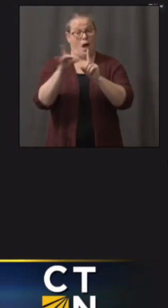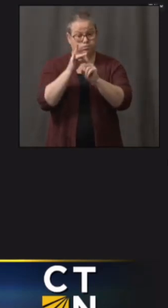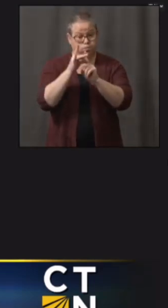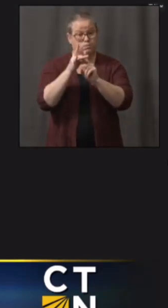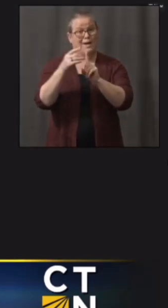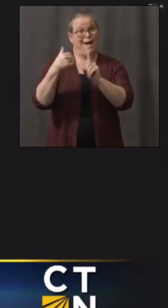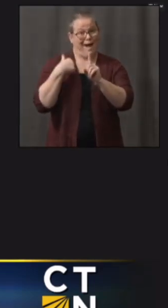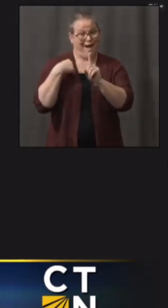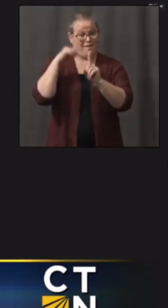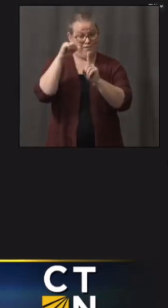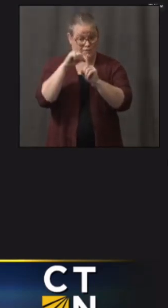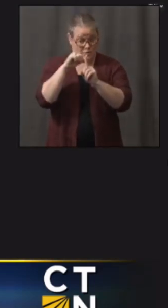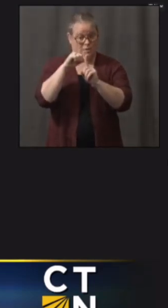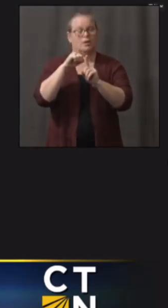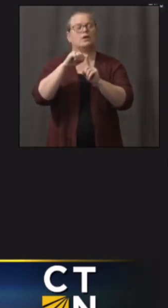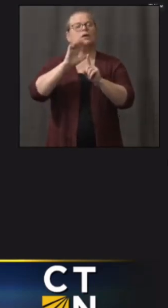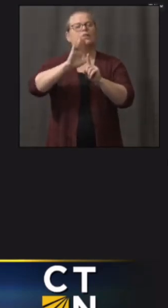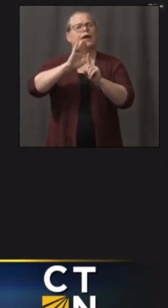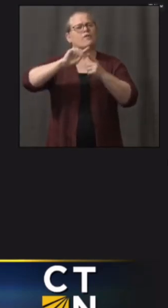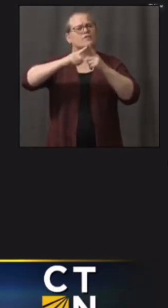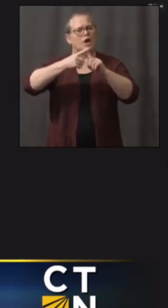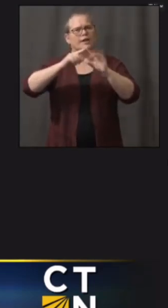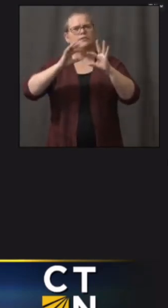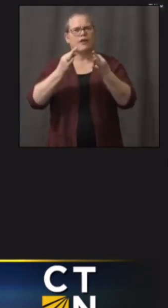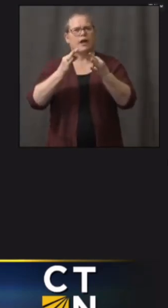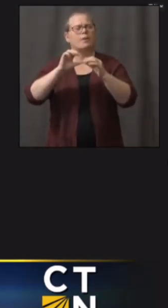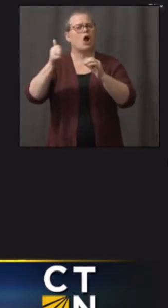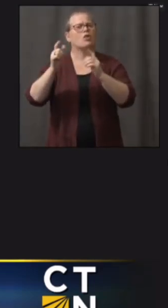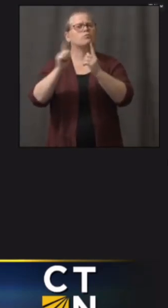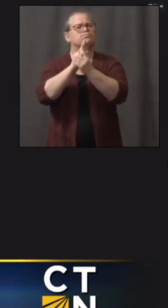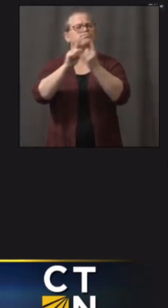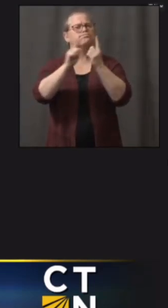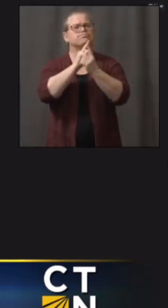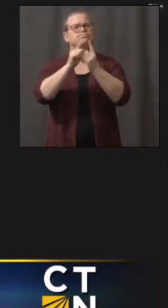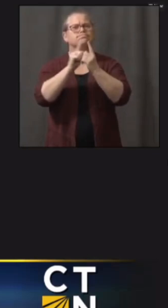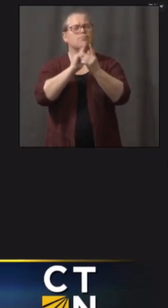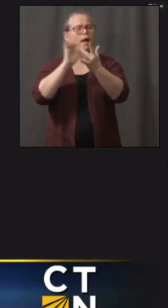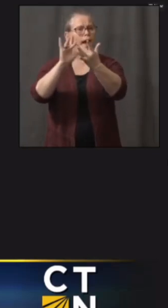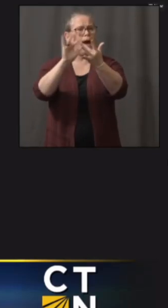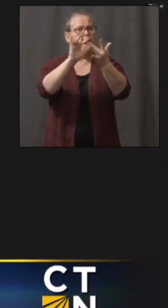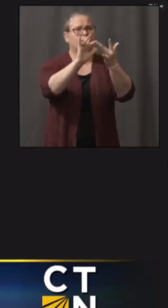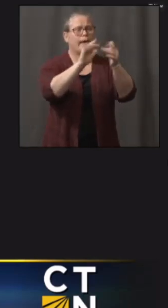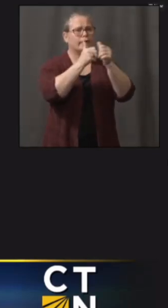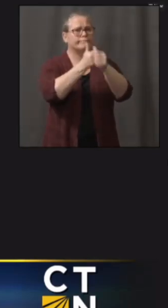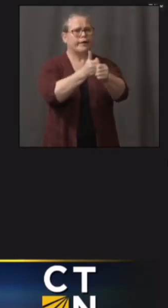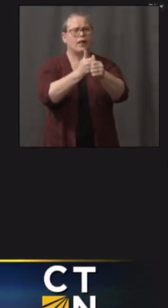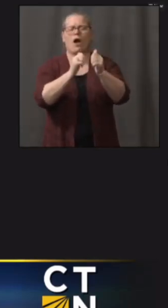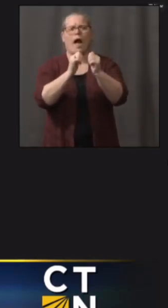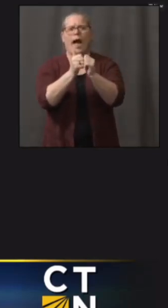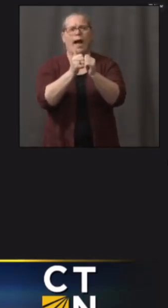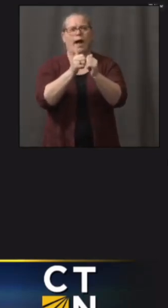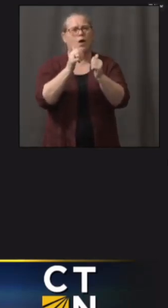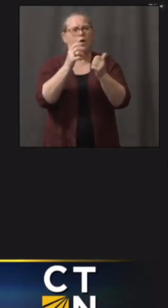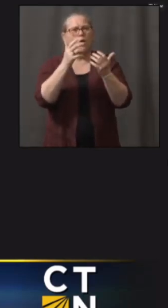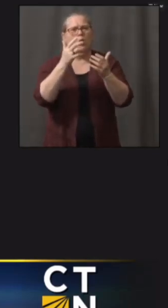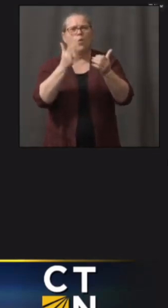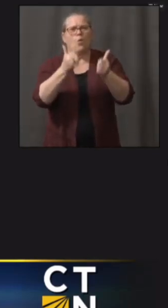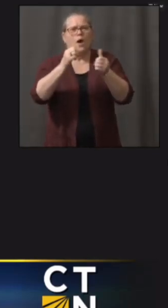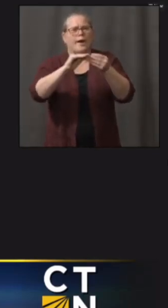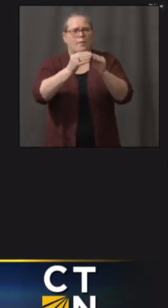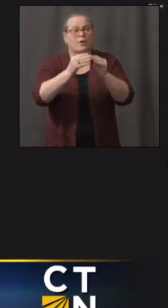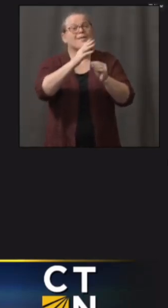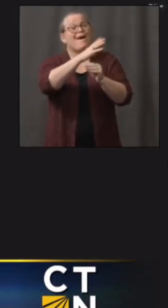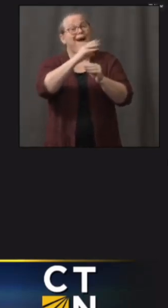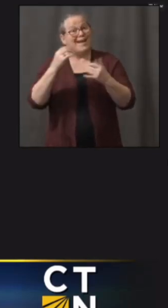positive are we reaching with tracers, and how has that number, increased with the rollout of the app, the smartphone app